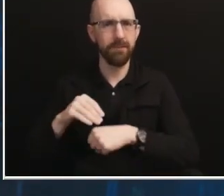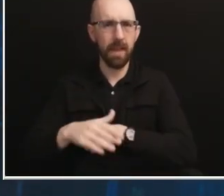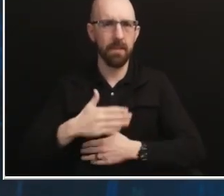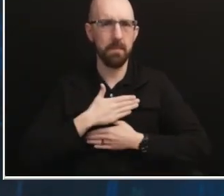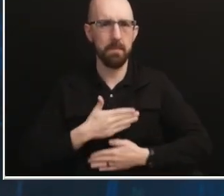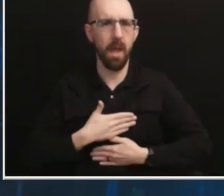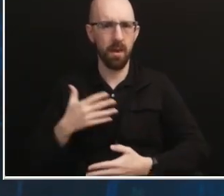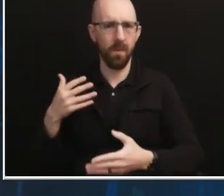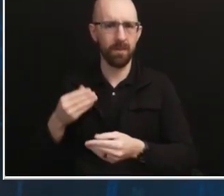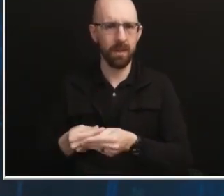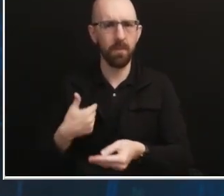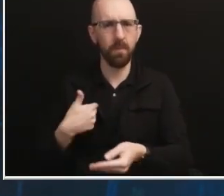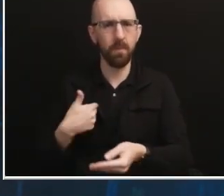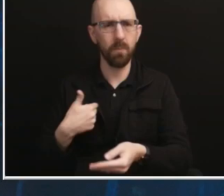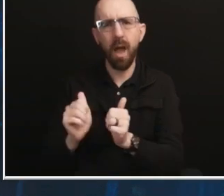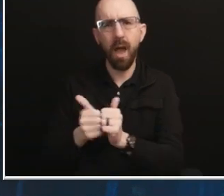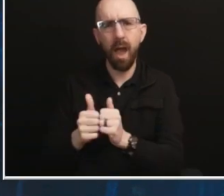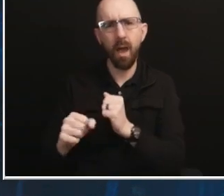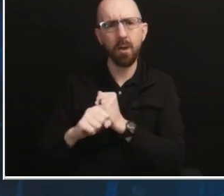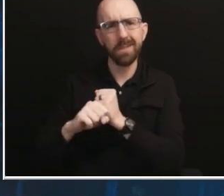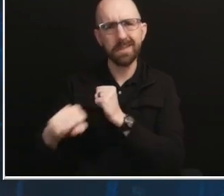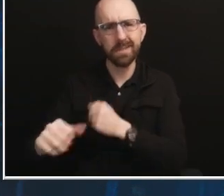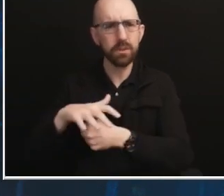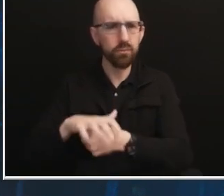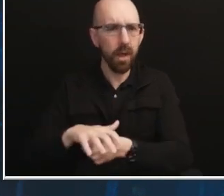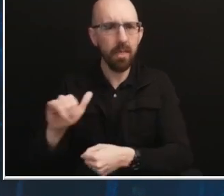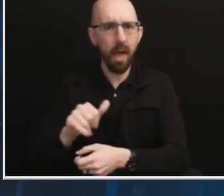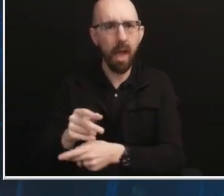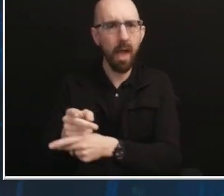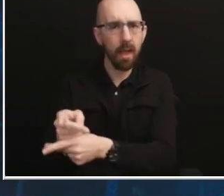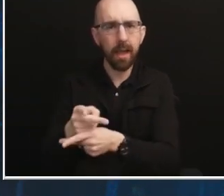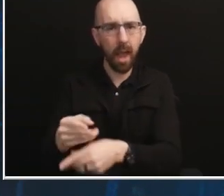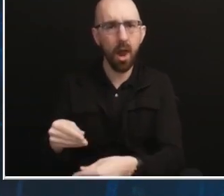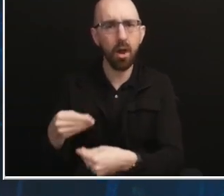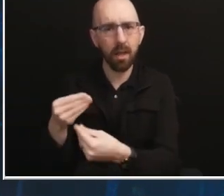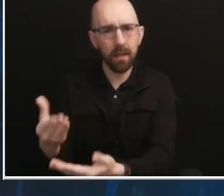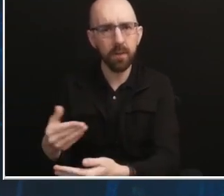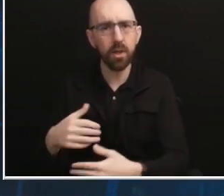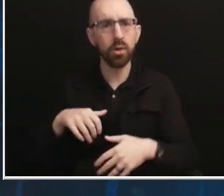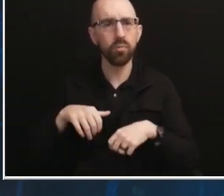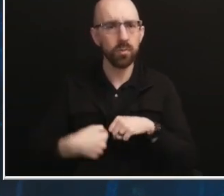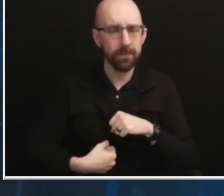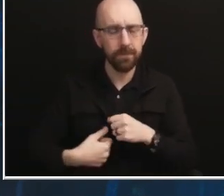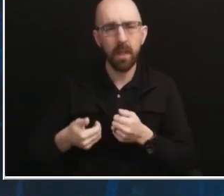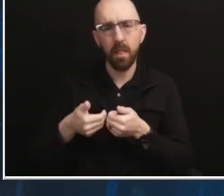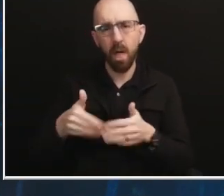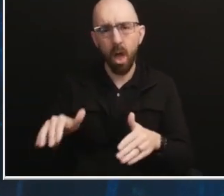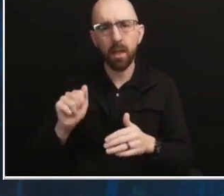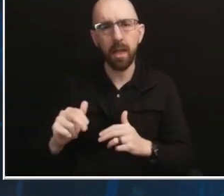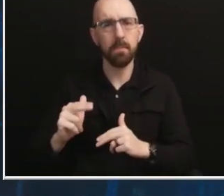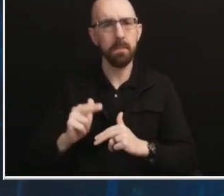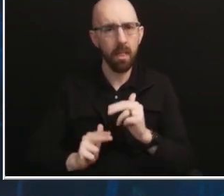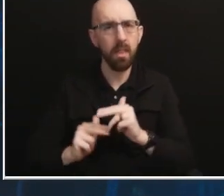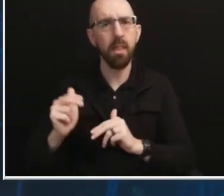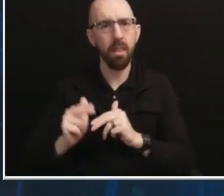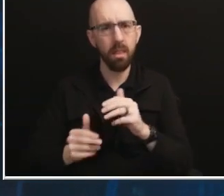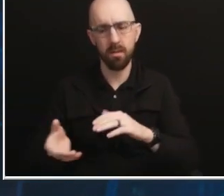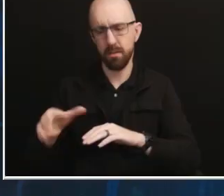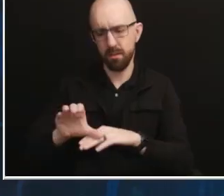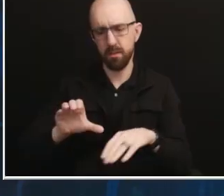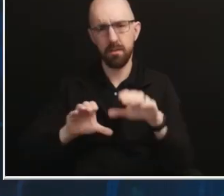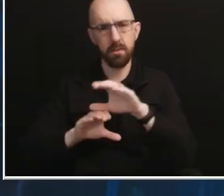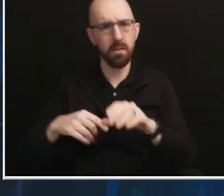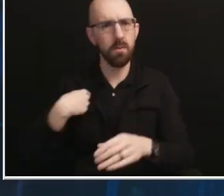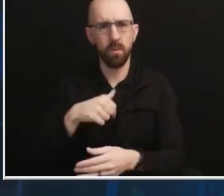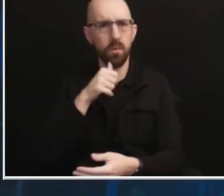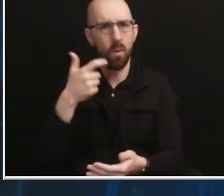how prolonged stress like caregiving, grief, or loss can build up in ways that people don't always recognize and actually